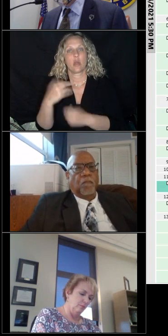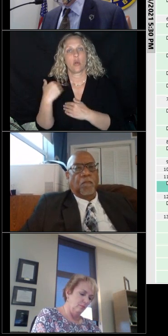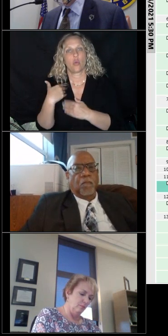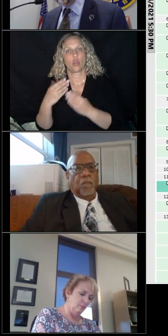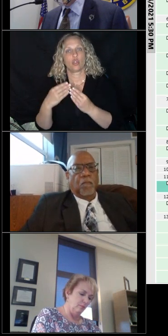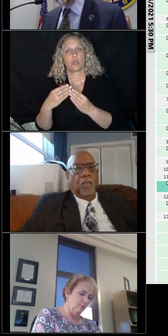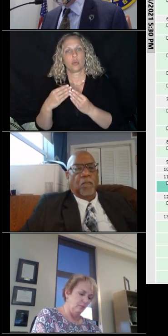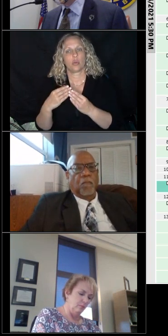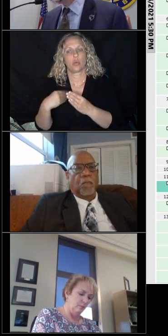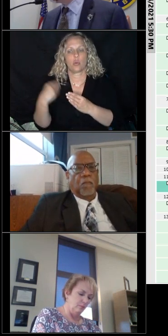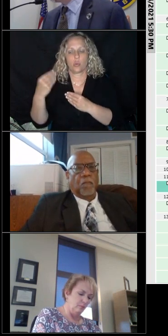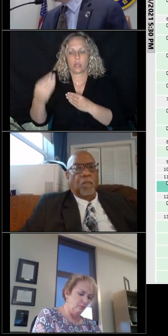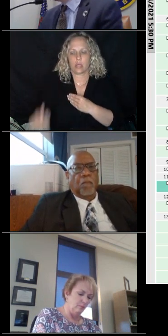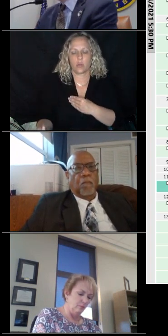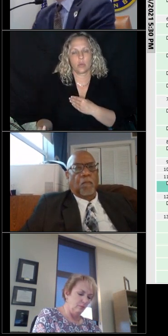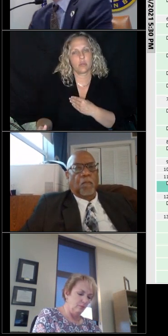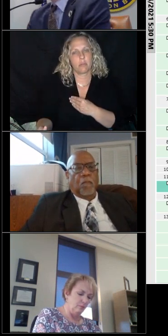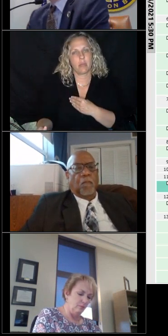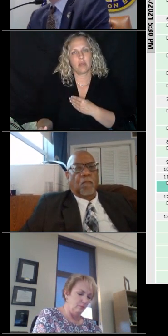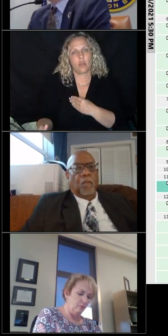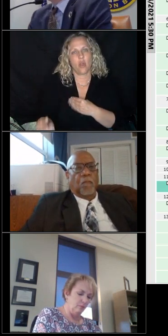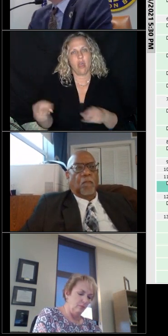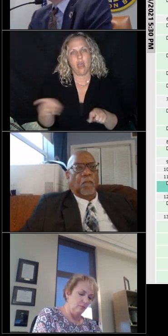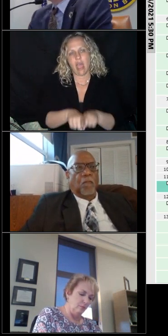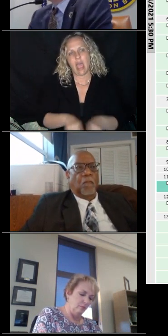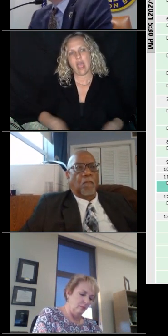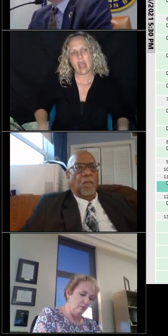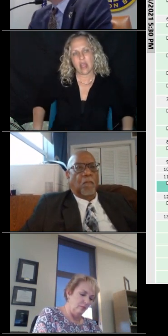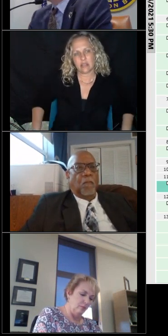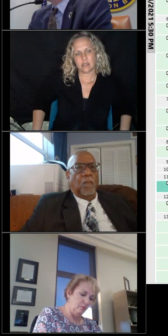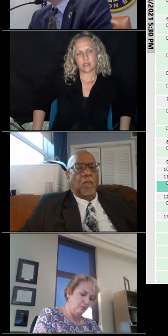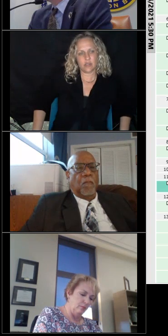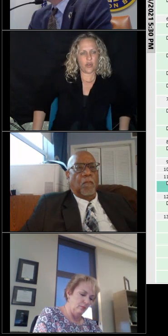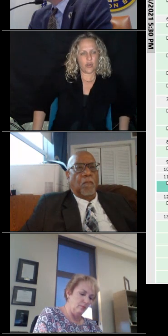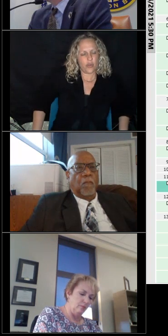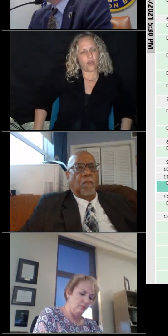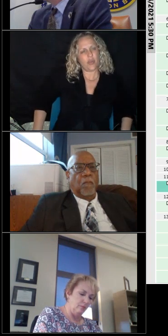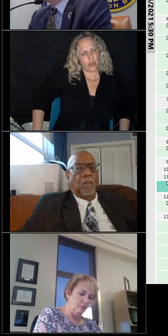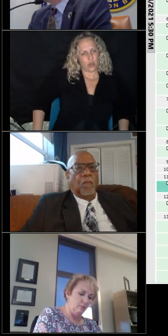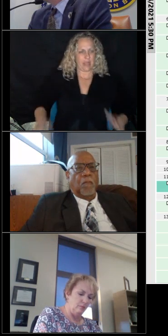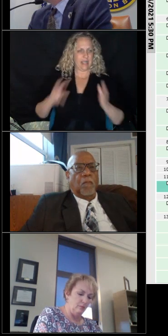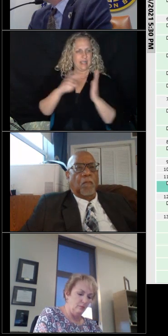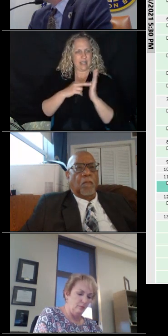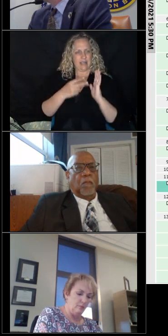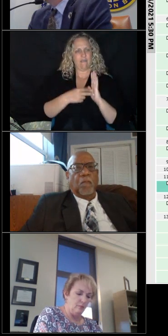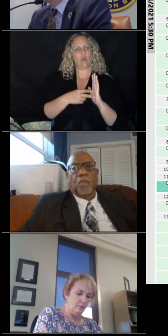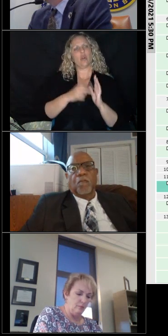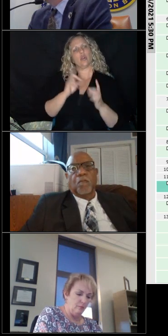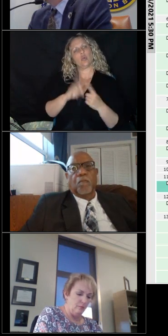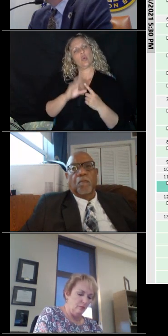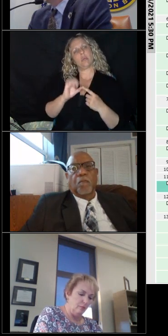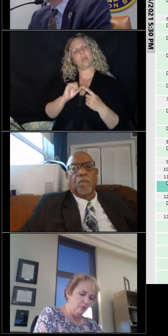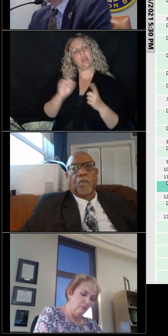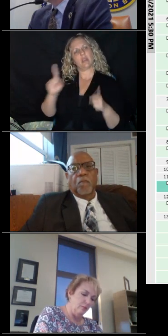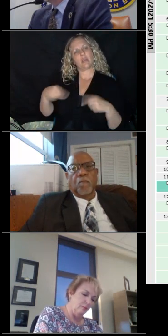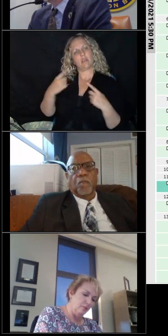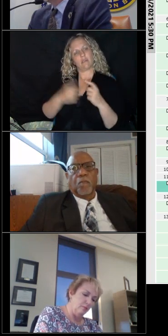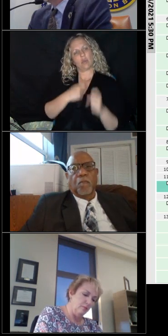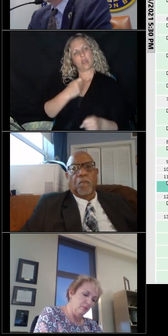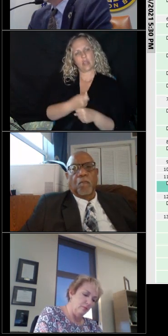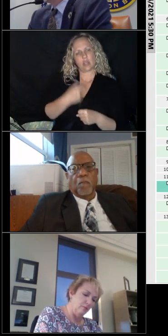and passed on as, I think as we intend for it to be. And for years that we have a bi-year where there's